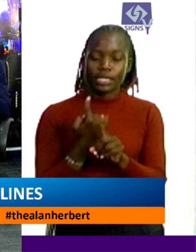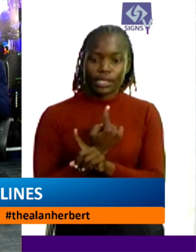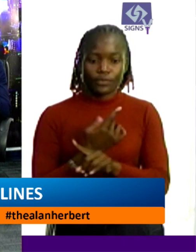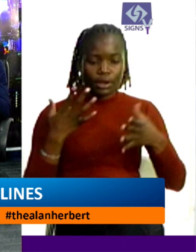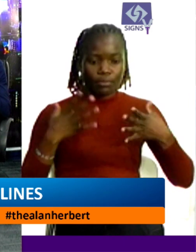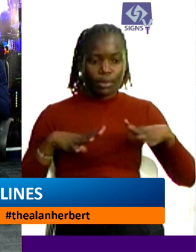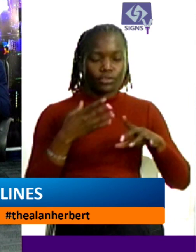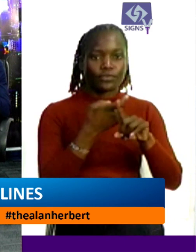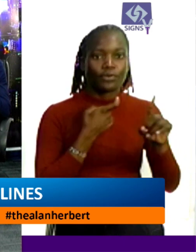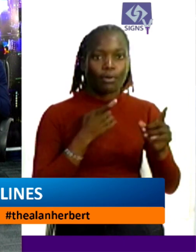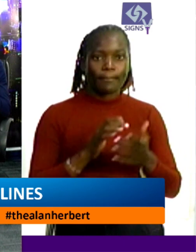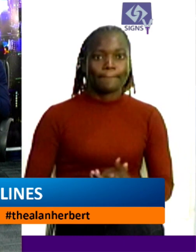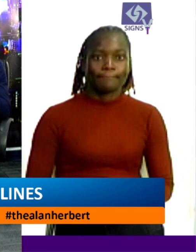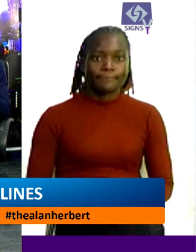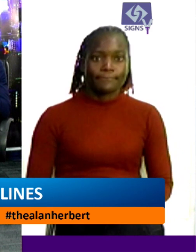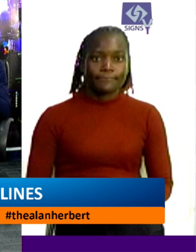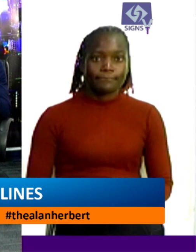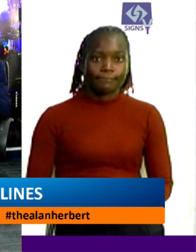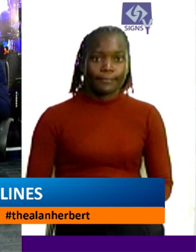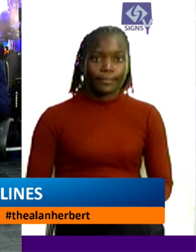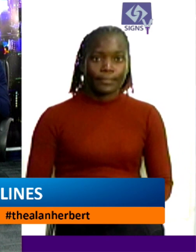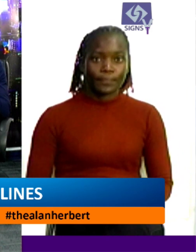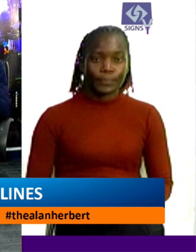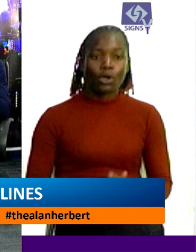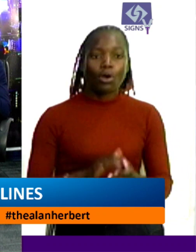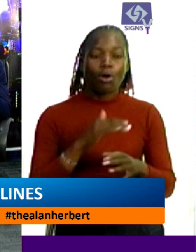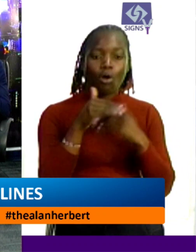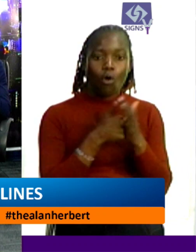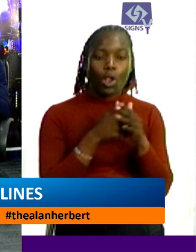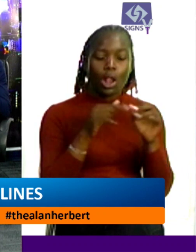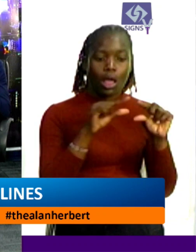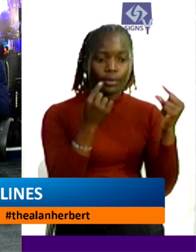persons from all categories of